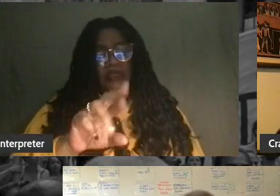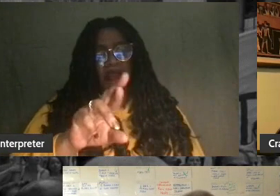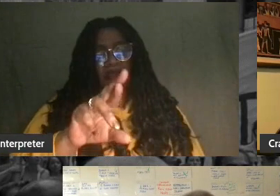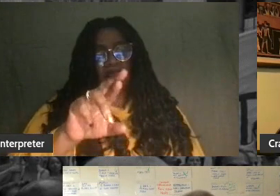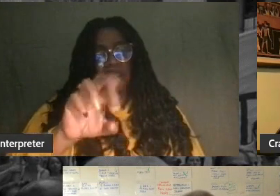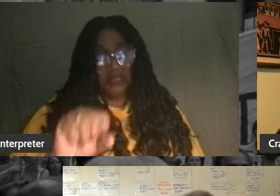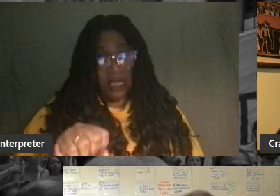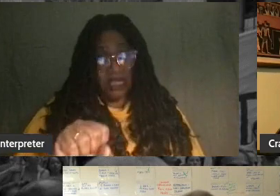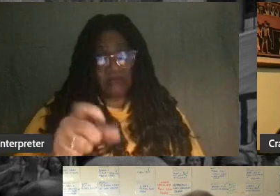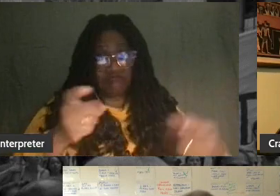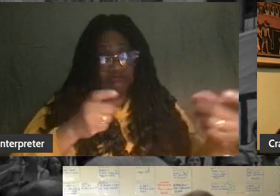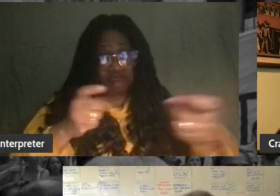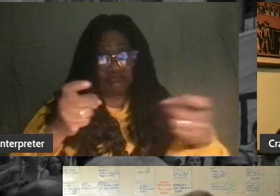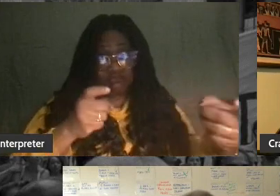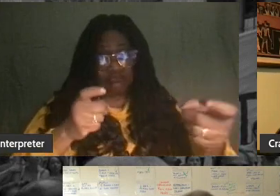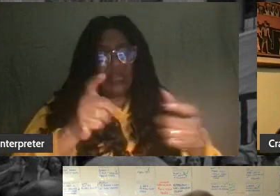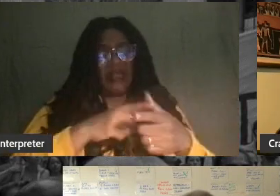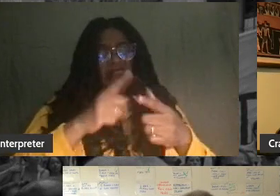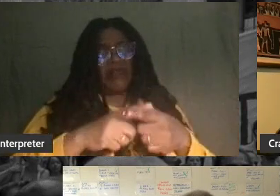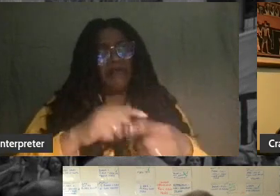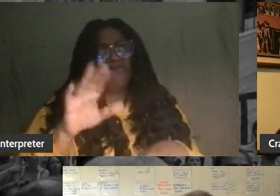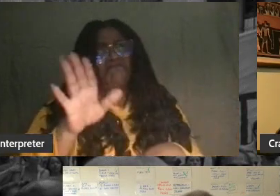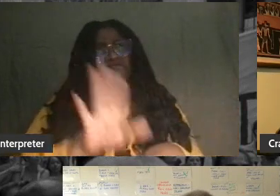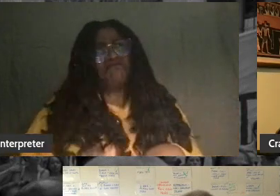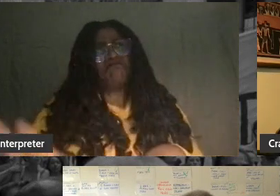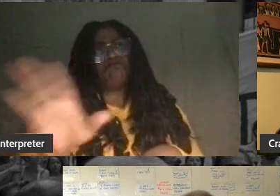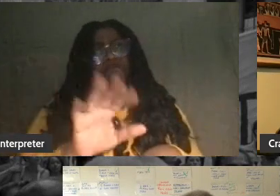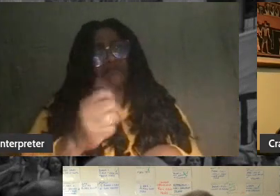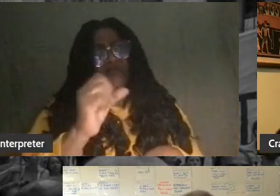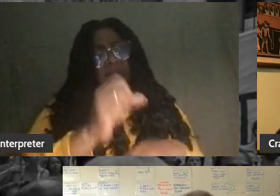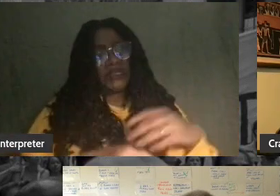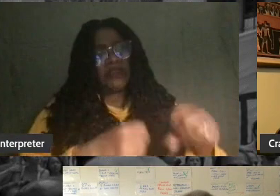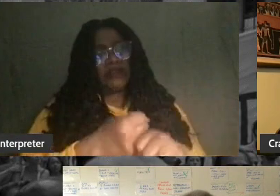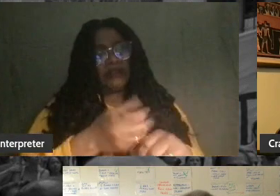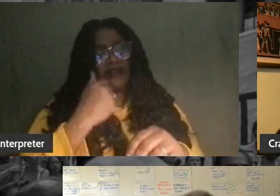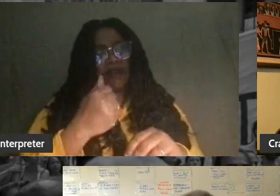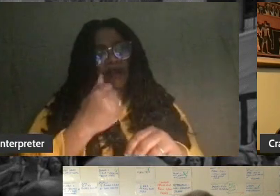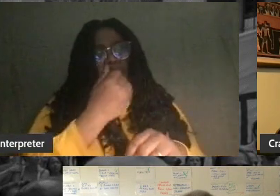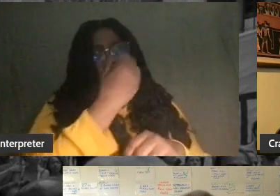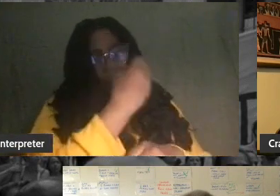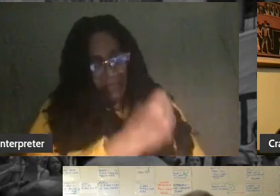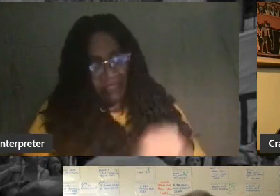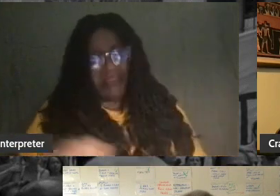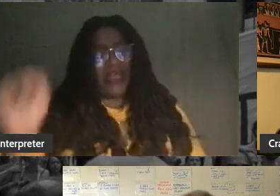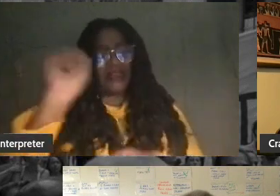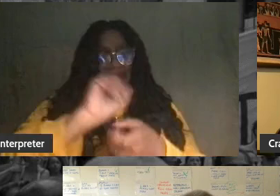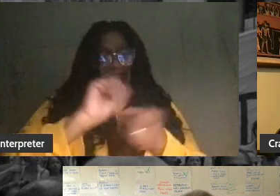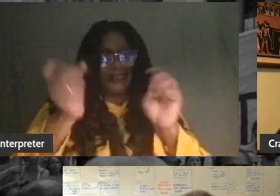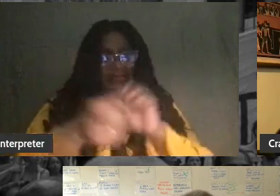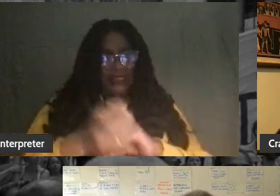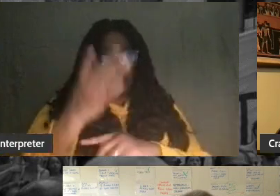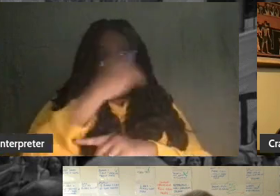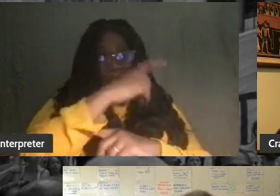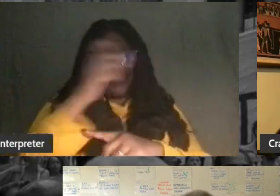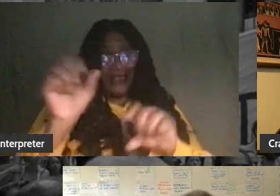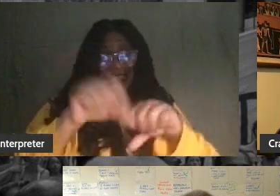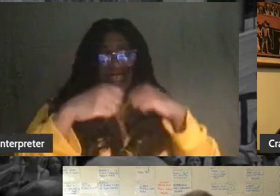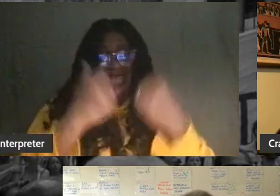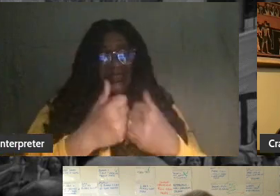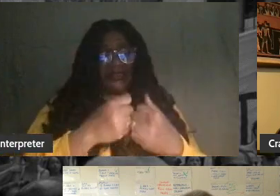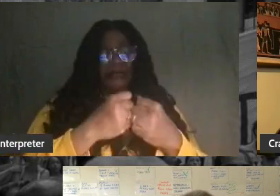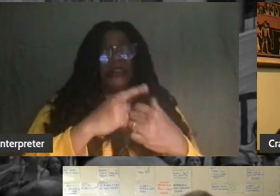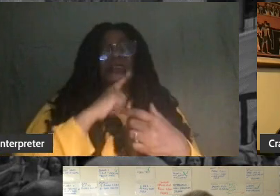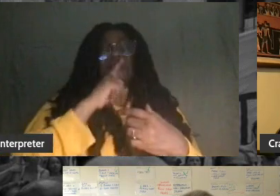And at some point, about 10 years ago, that began to shift because the agencies became so